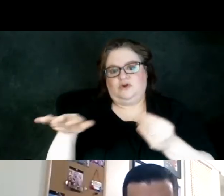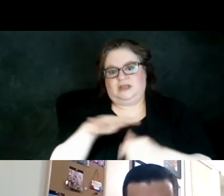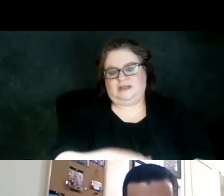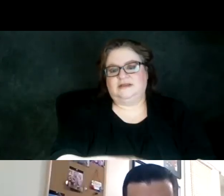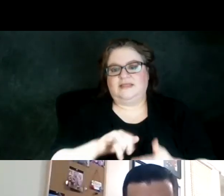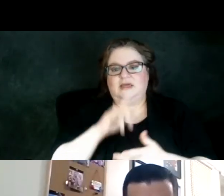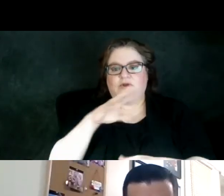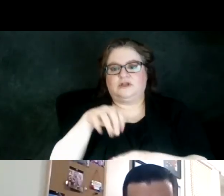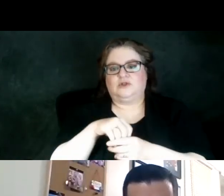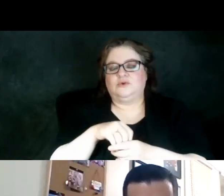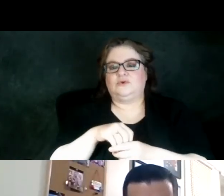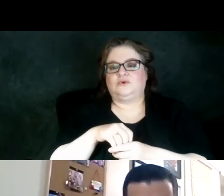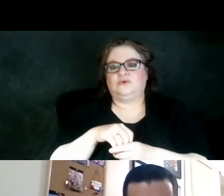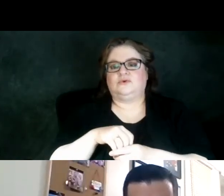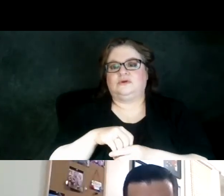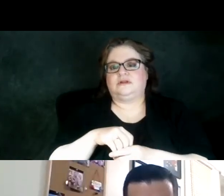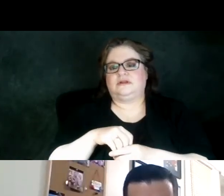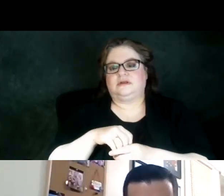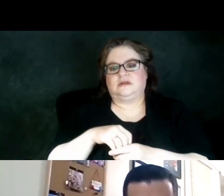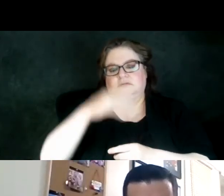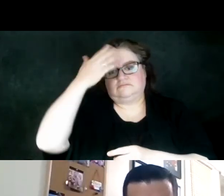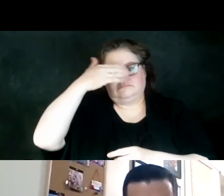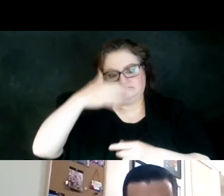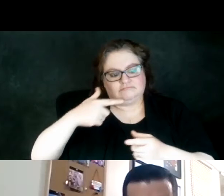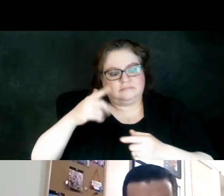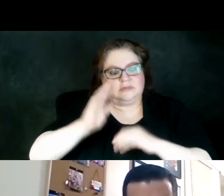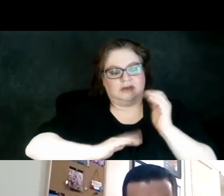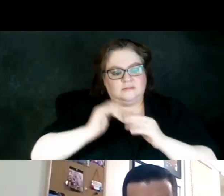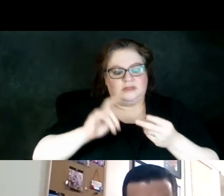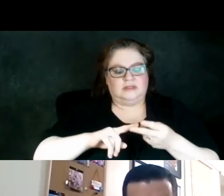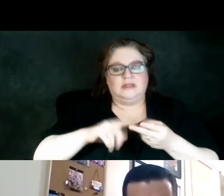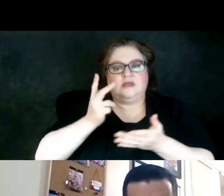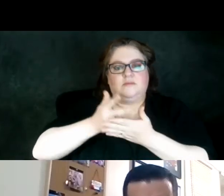which would include the foyer of the building, the parking lot,